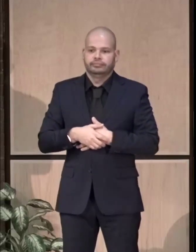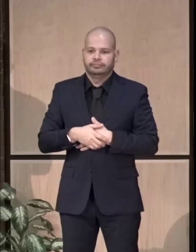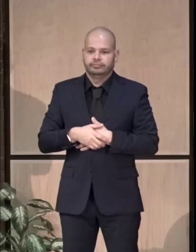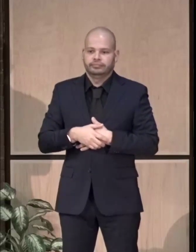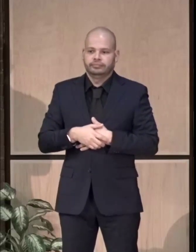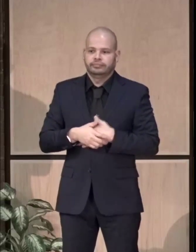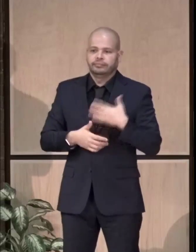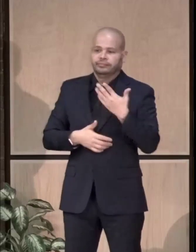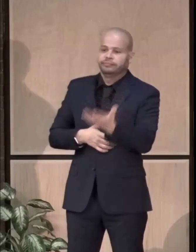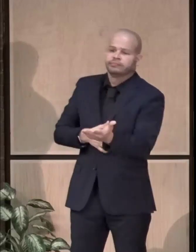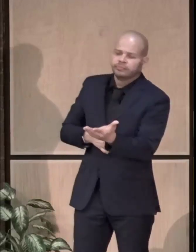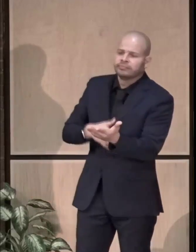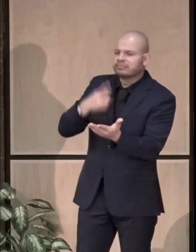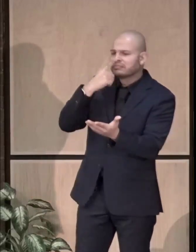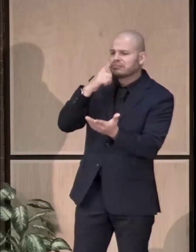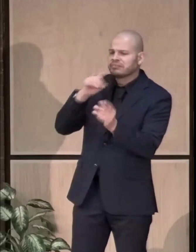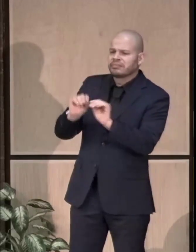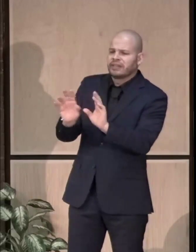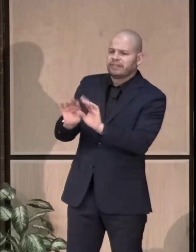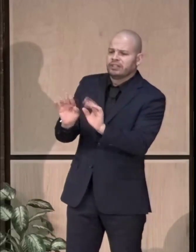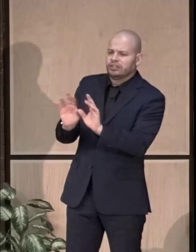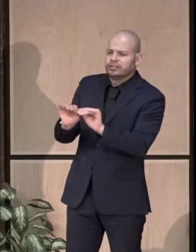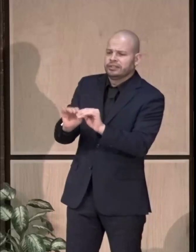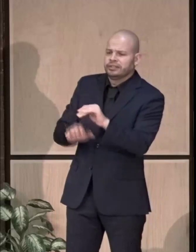if I can clarify, by 9, it is